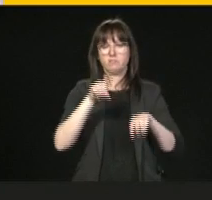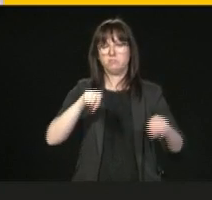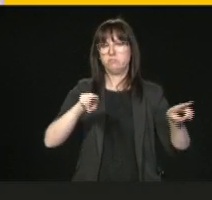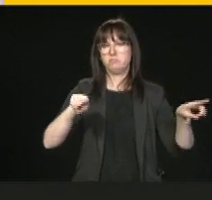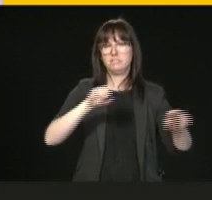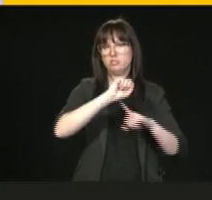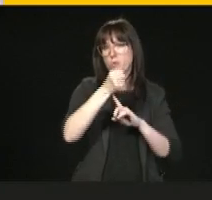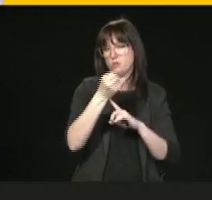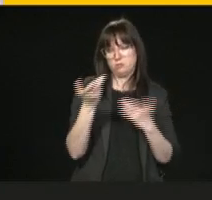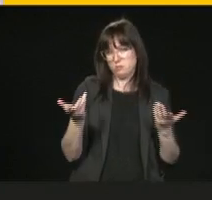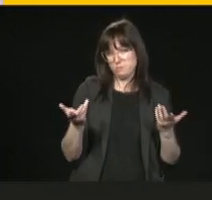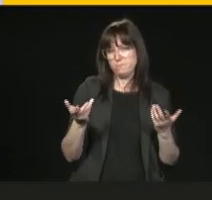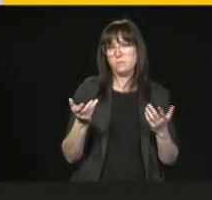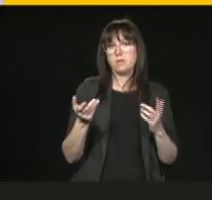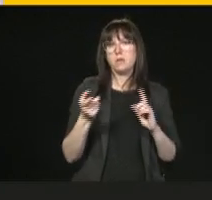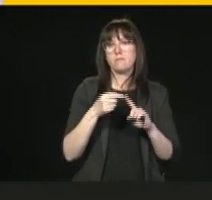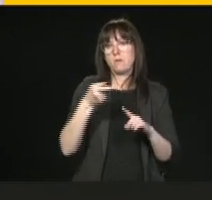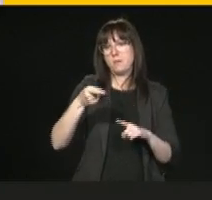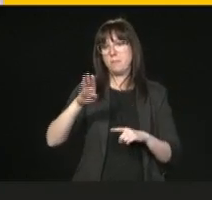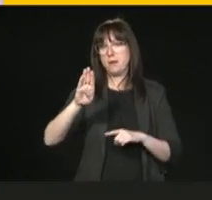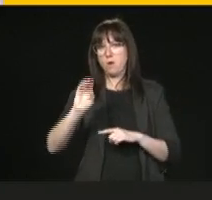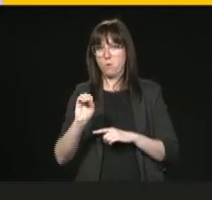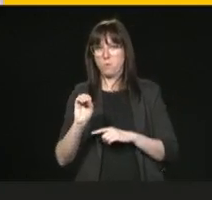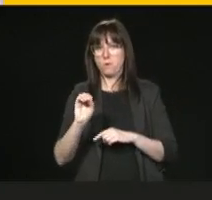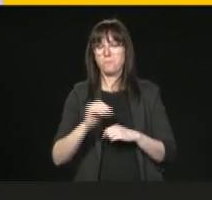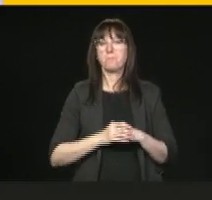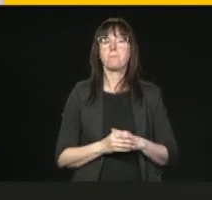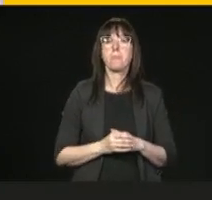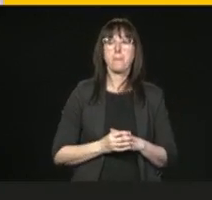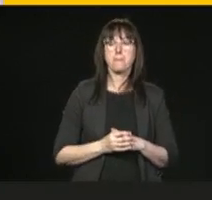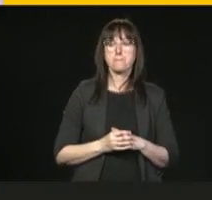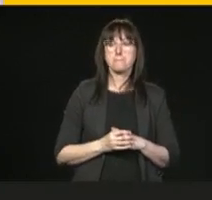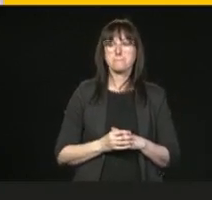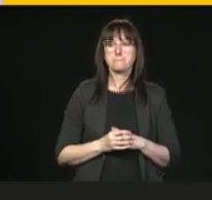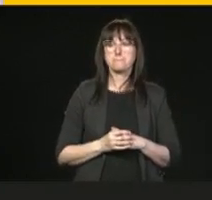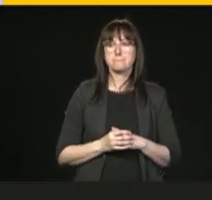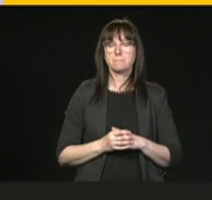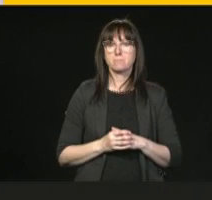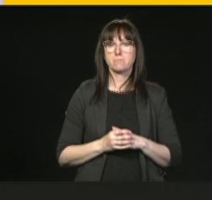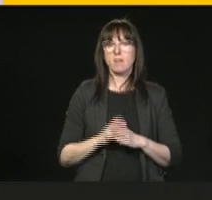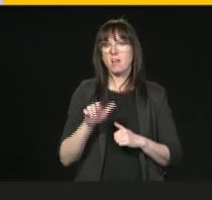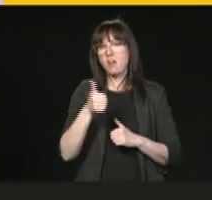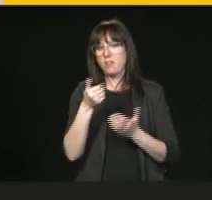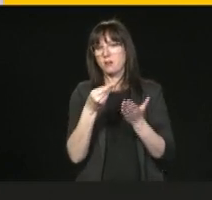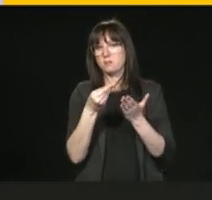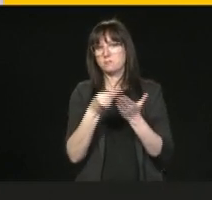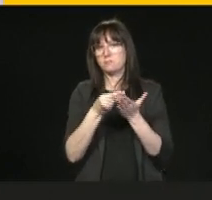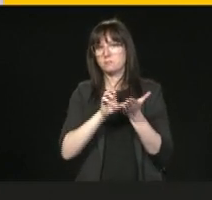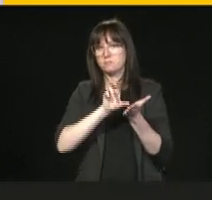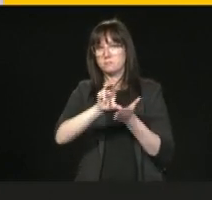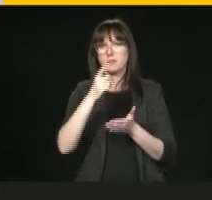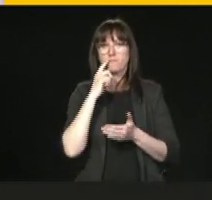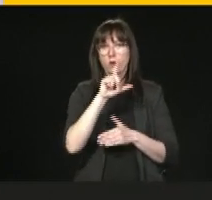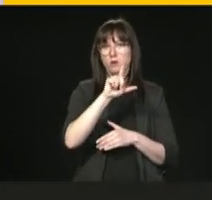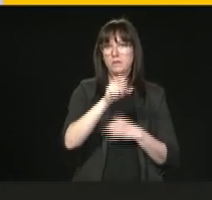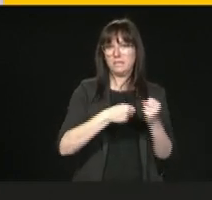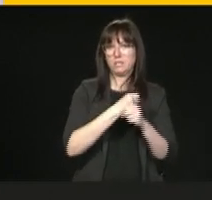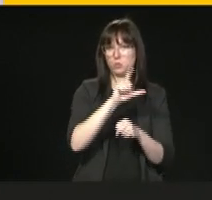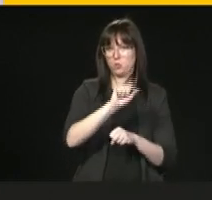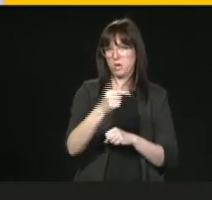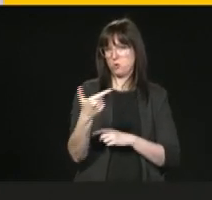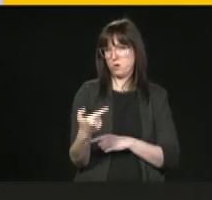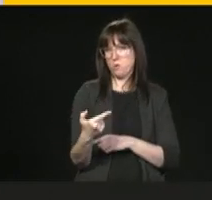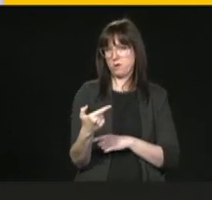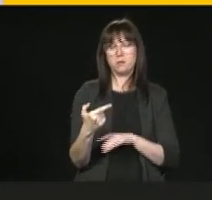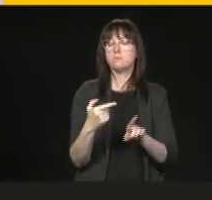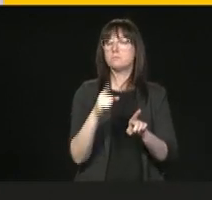PBO's scenario that there would be a $7 billion deficit in 2021, and that's